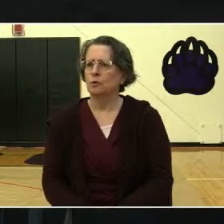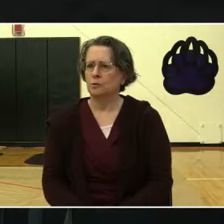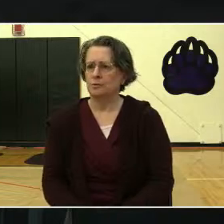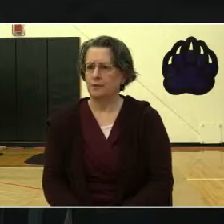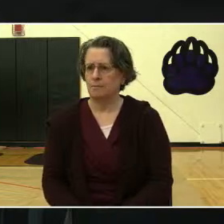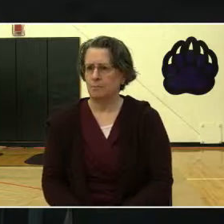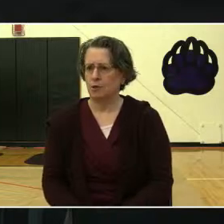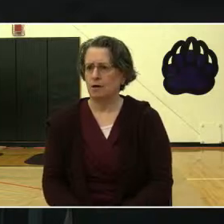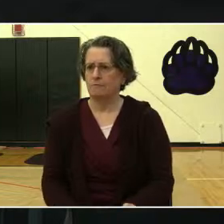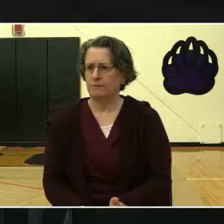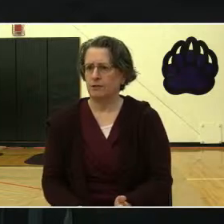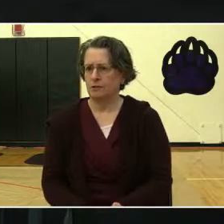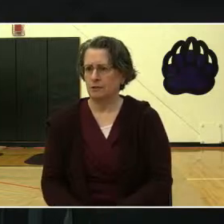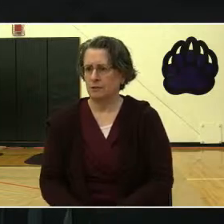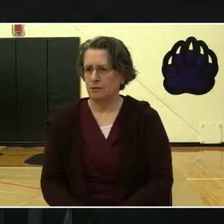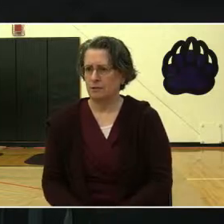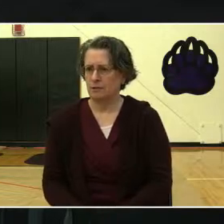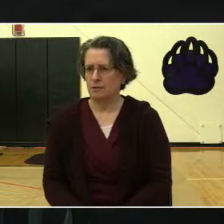okay